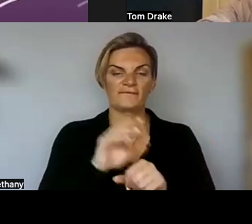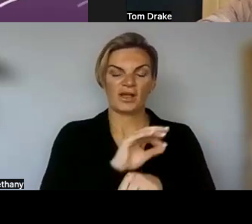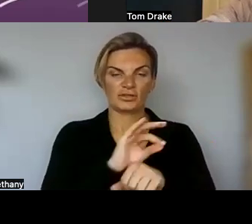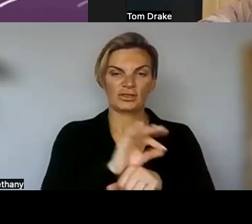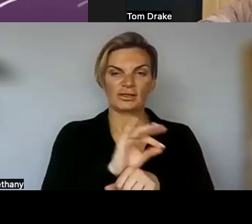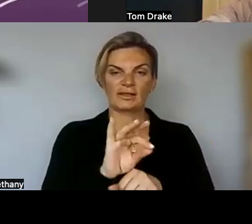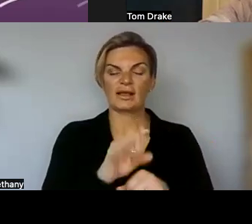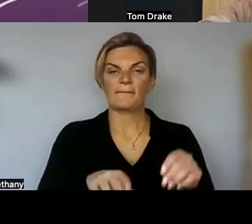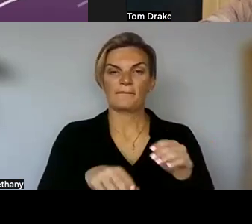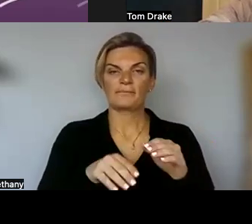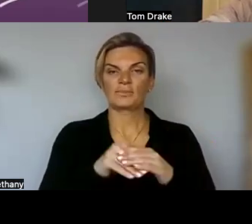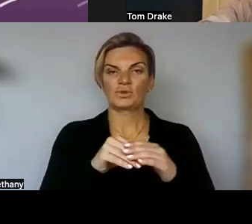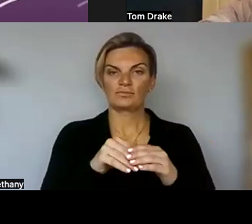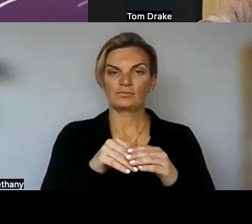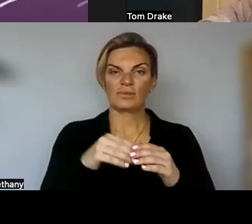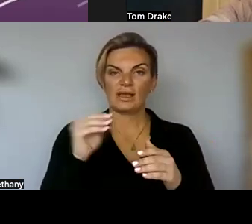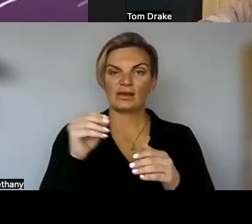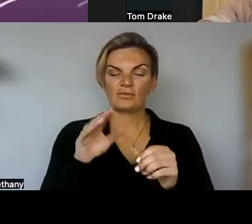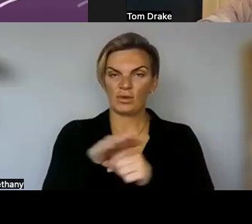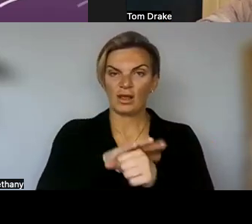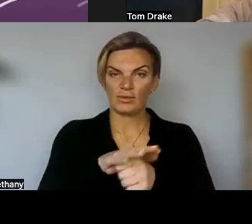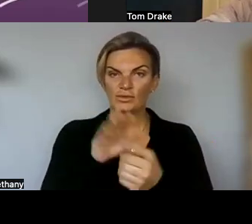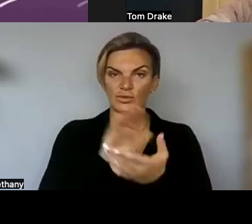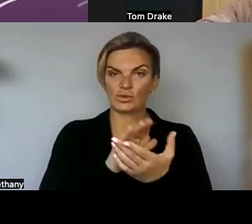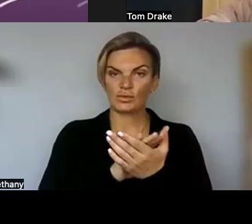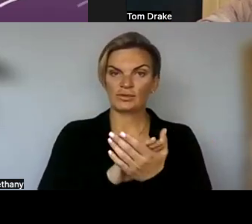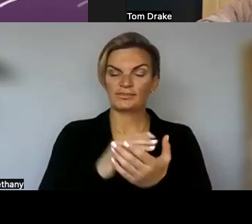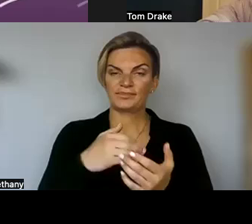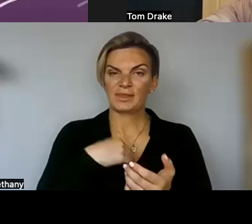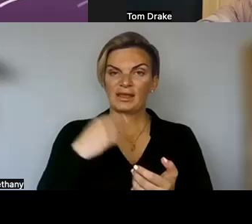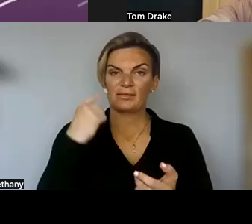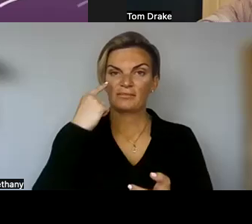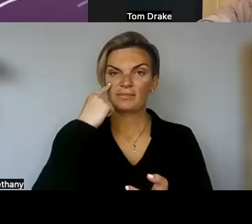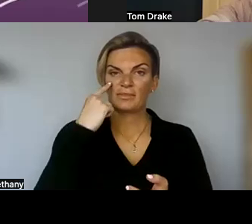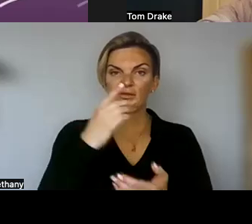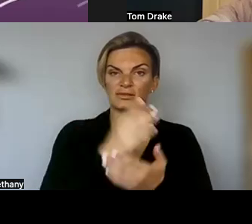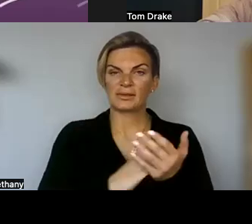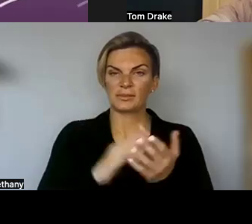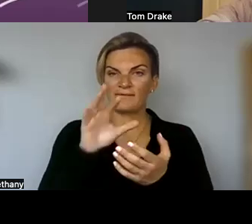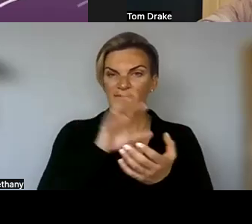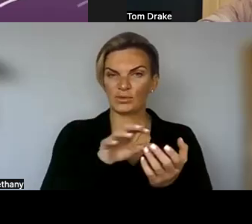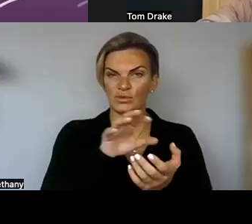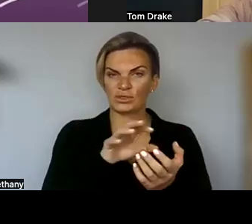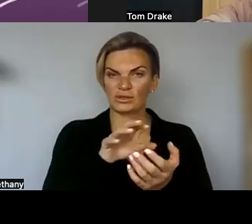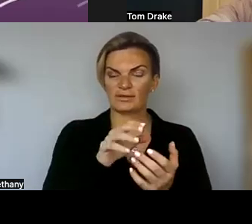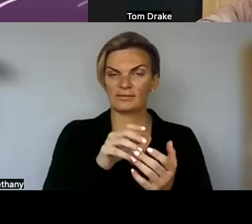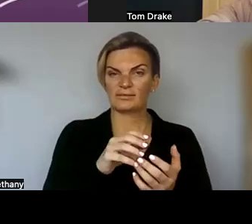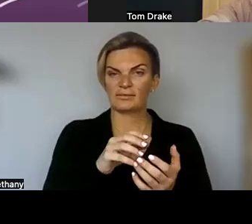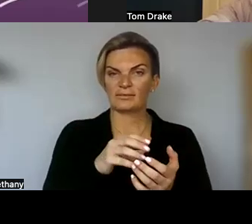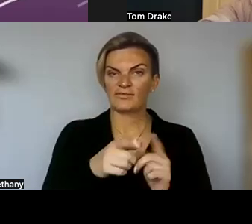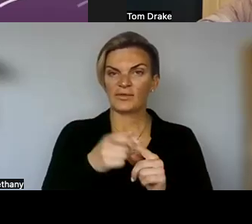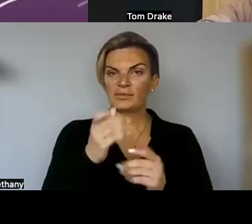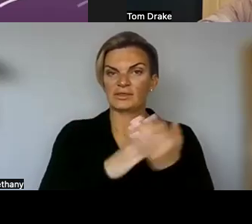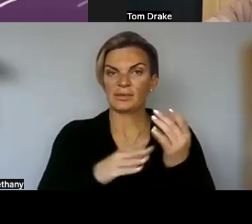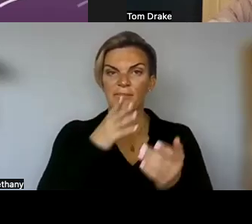up to and around the schools. I think there's some confusion from, some parents